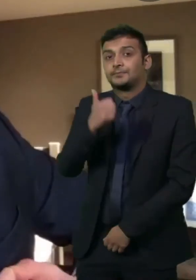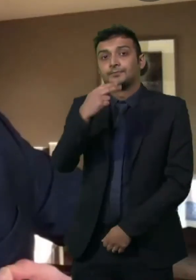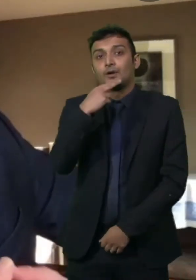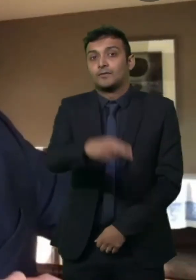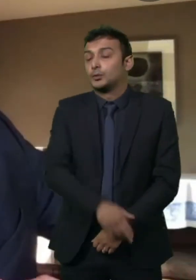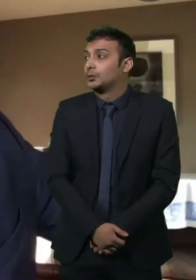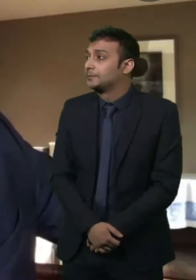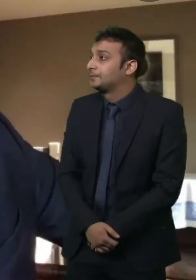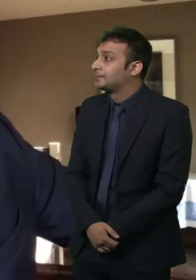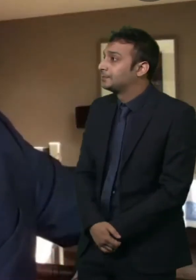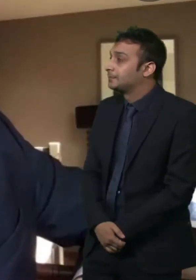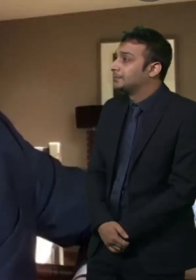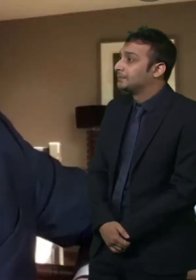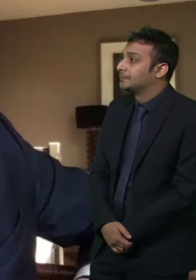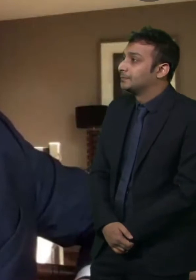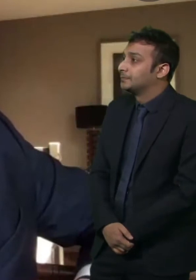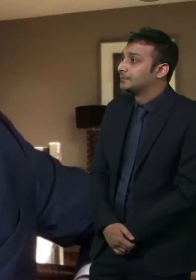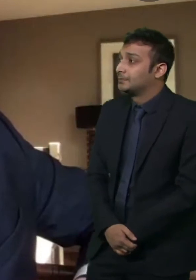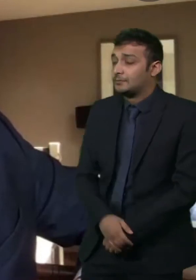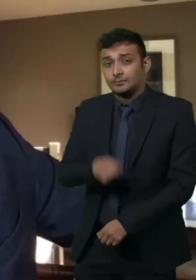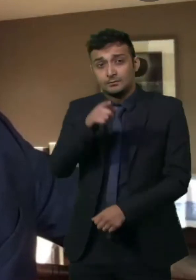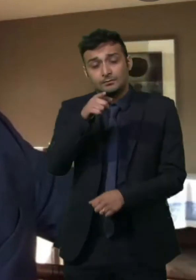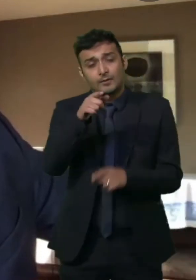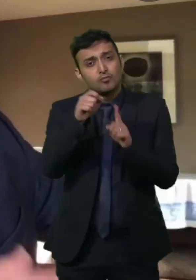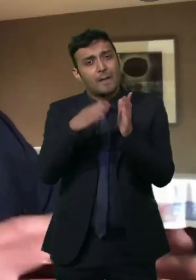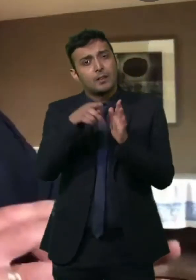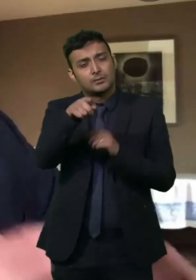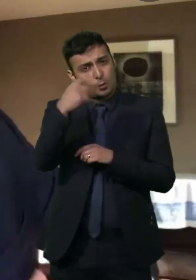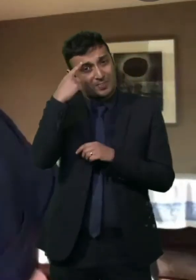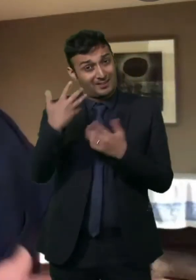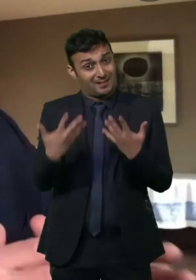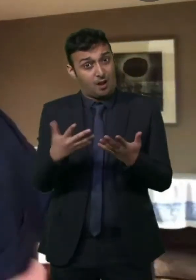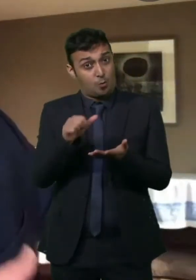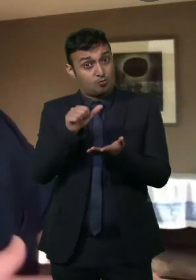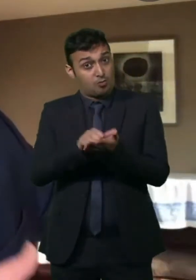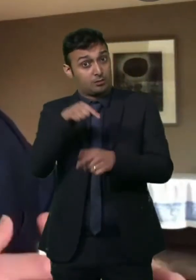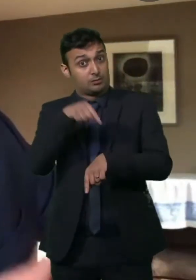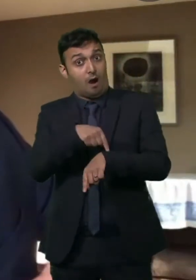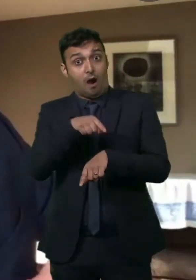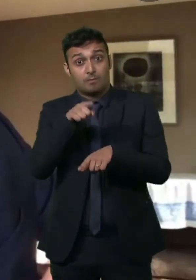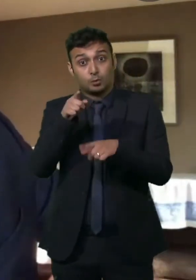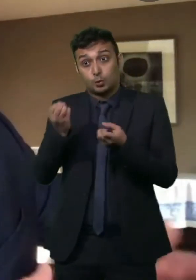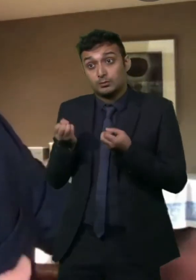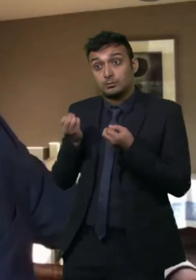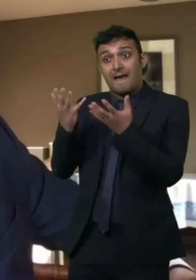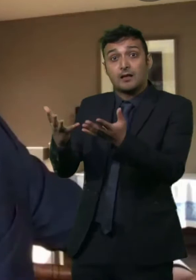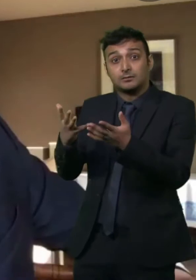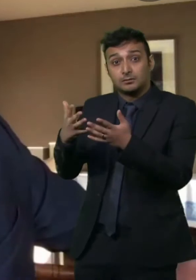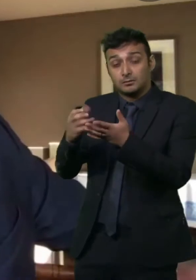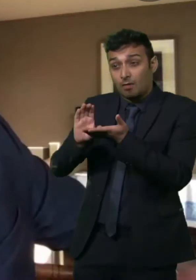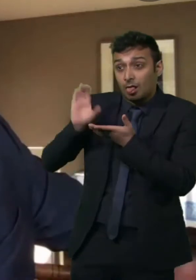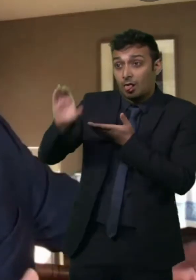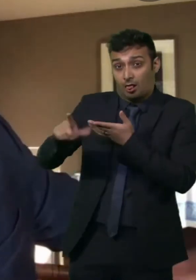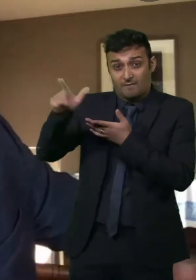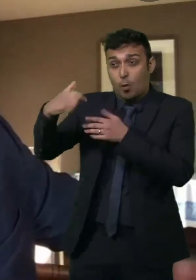spend £200,000 on the refurbishment of your Downing Street flat? And have any of the bills been settled by the Conservative Party